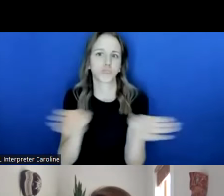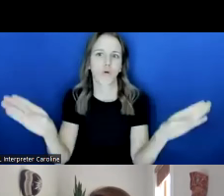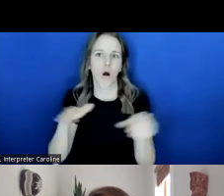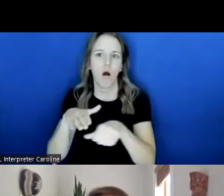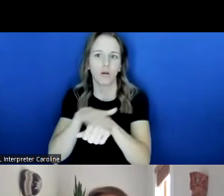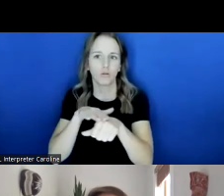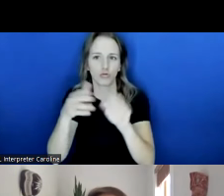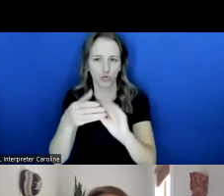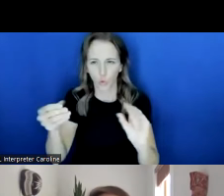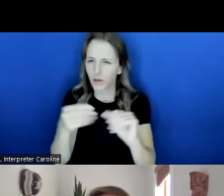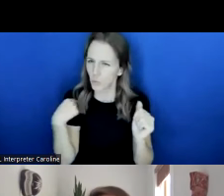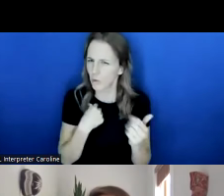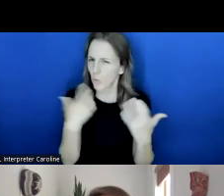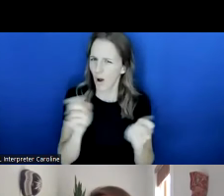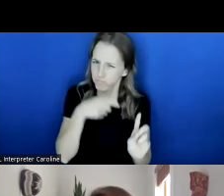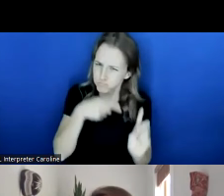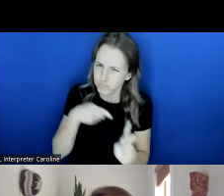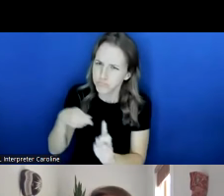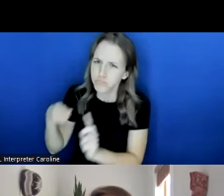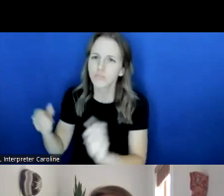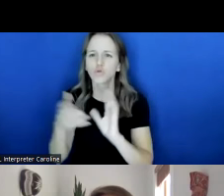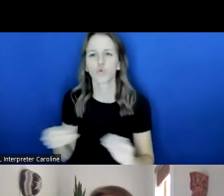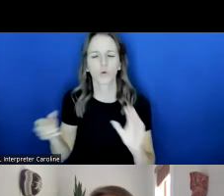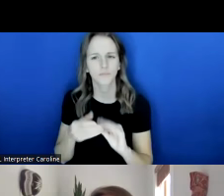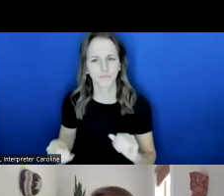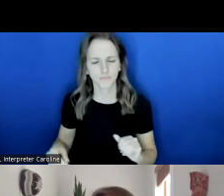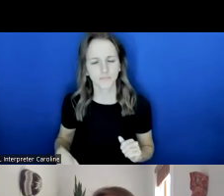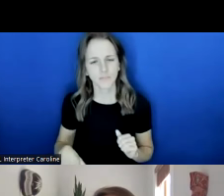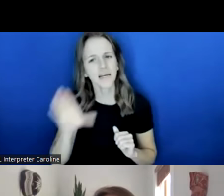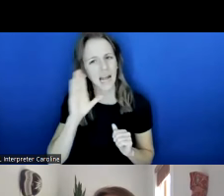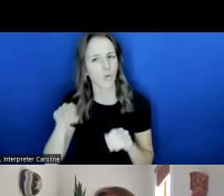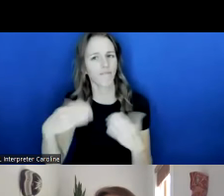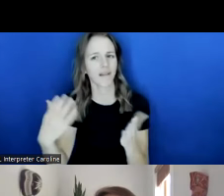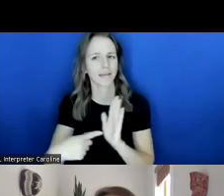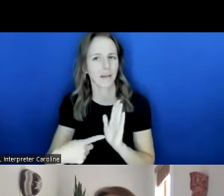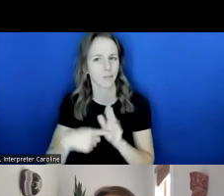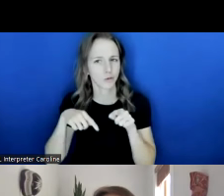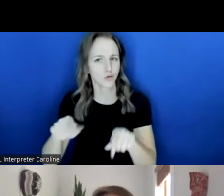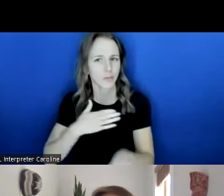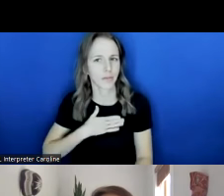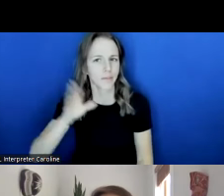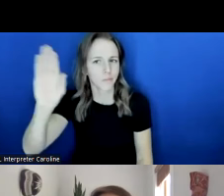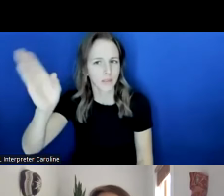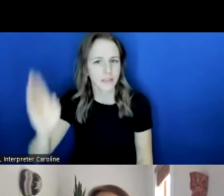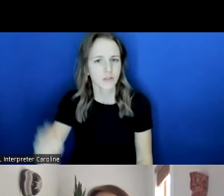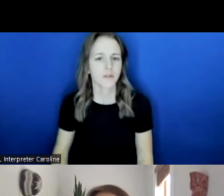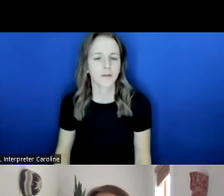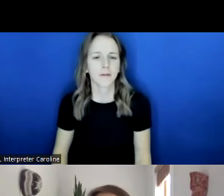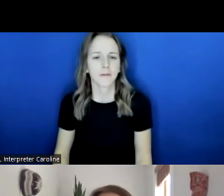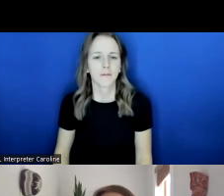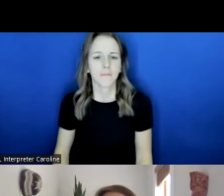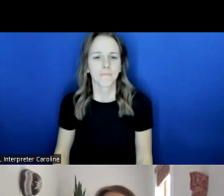And I'll give some examples of how we were able to do that later in the presentation. And then cross-cutting enough to inform